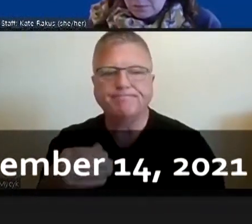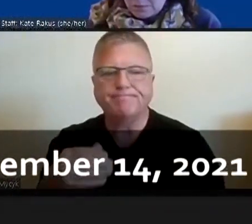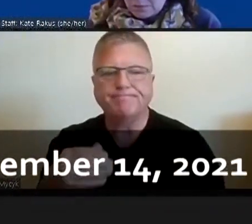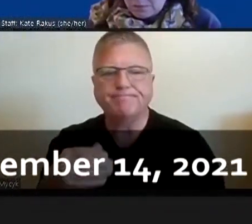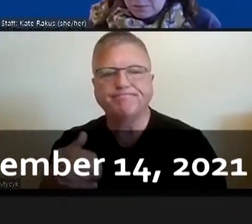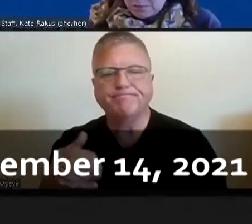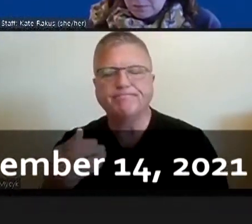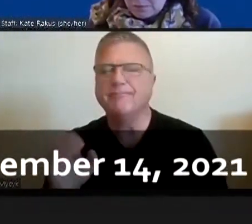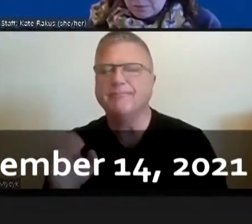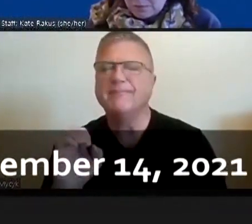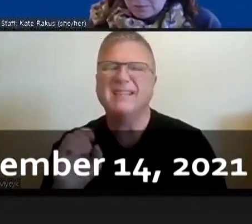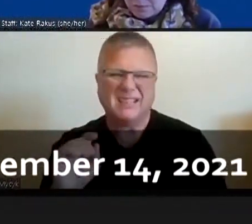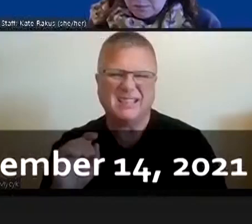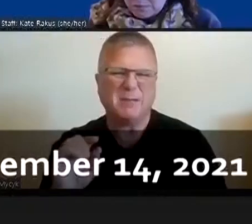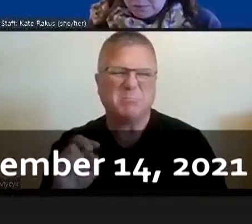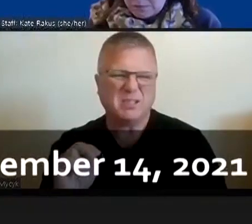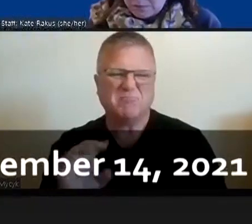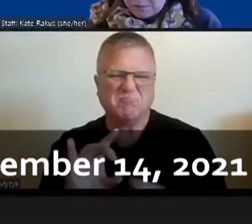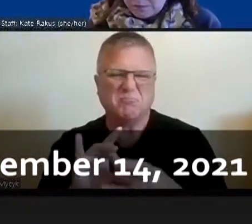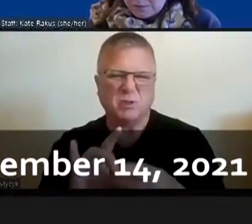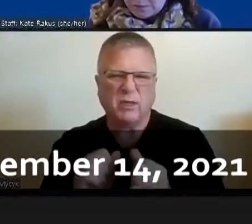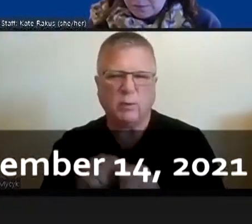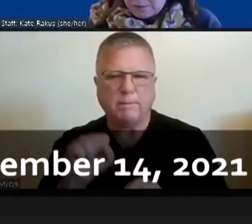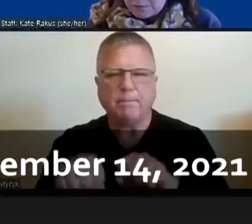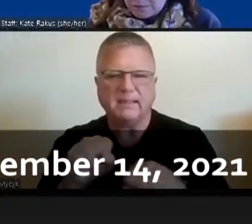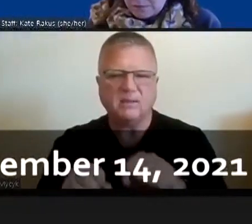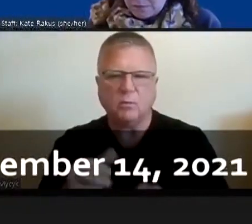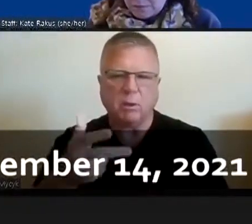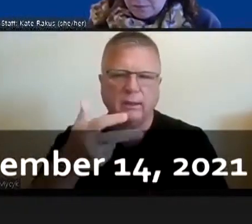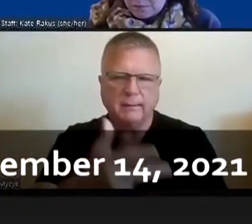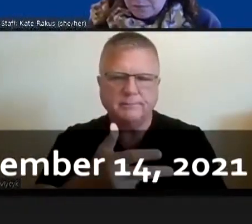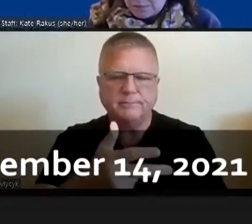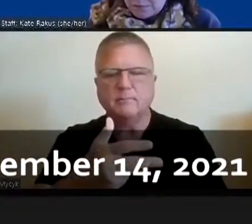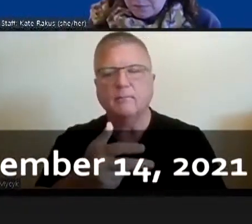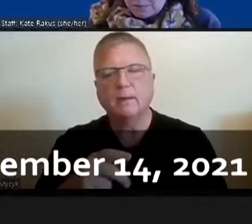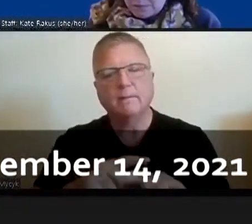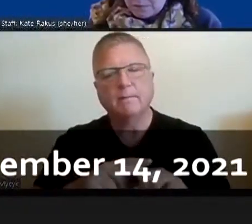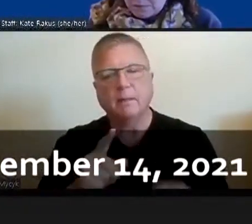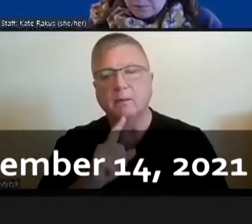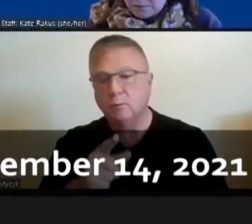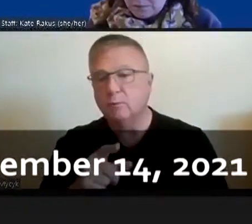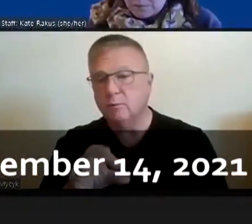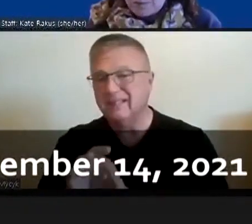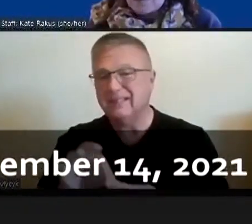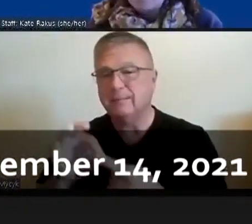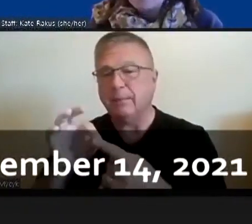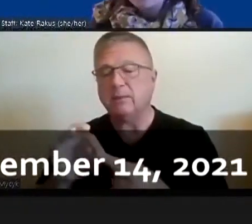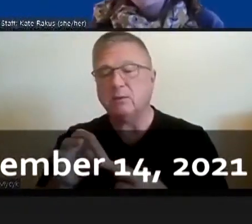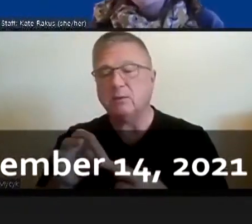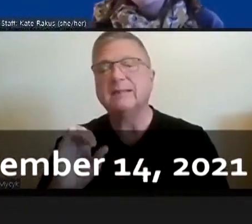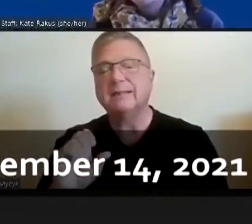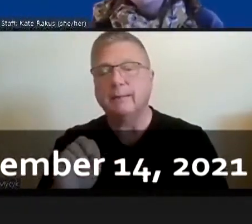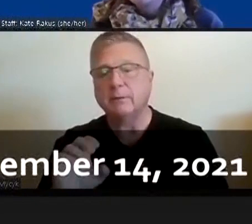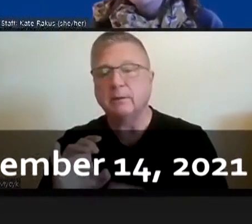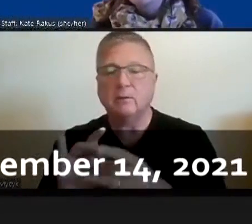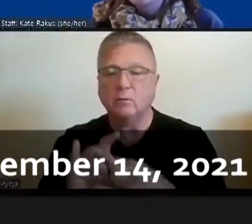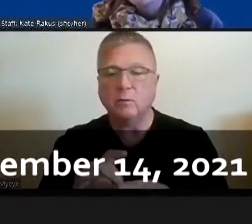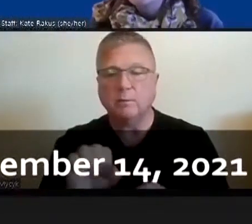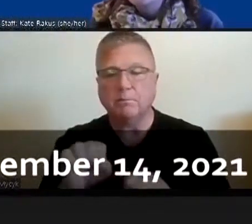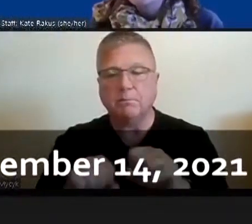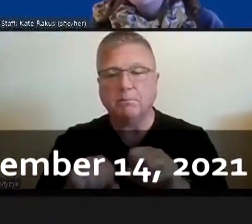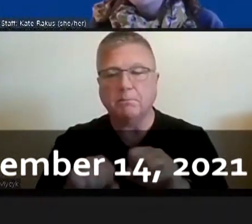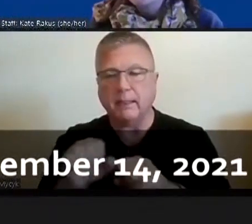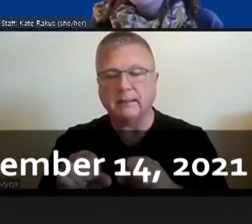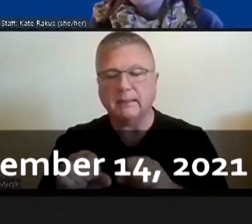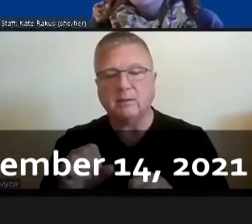exceptions related to bicycle parking. But there had been a special exception regarding bicycle parking that wasn't deleted at that